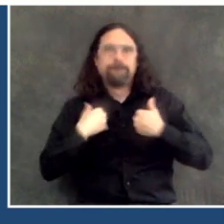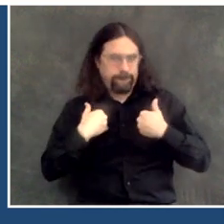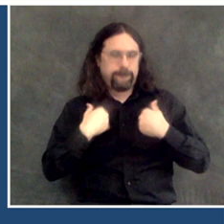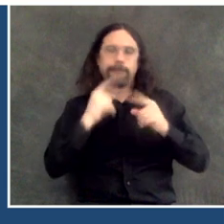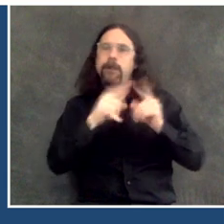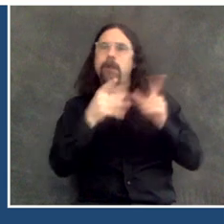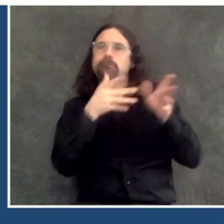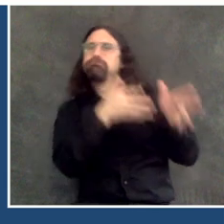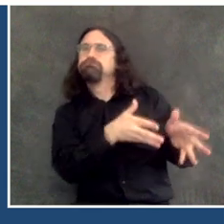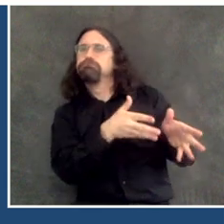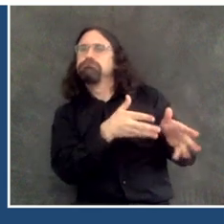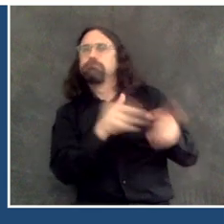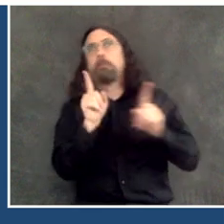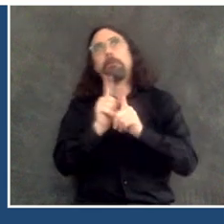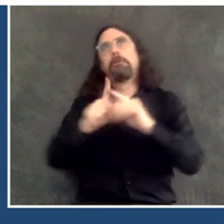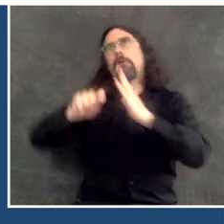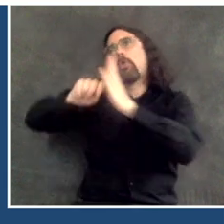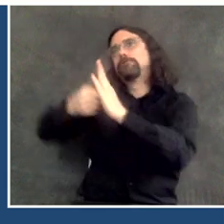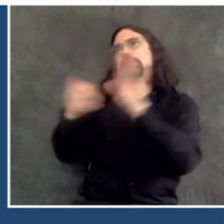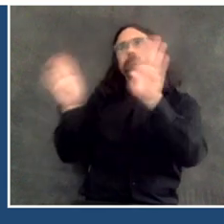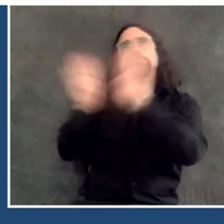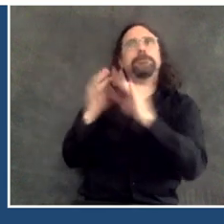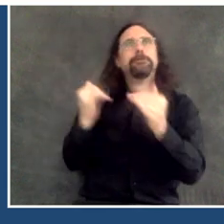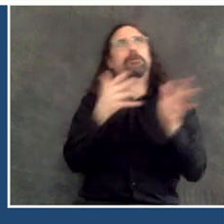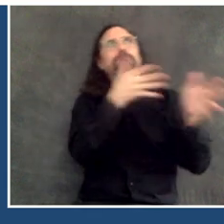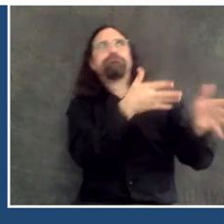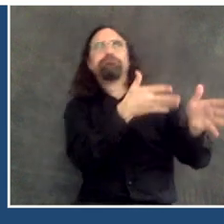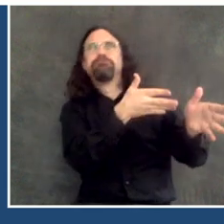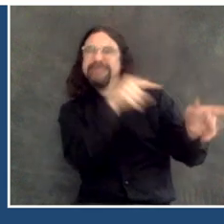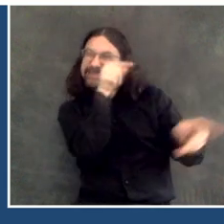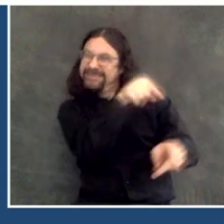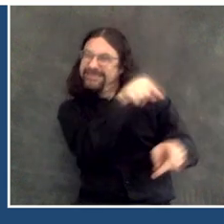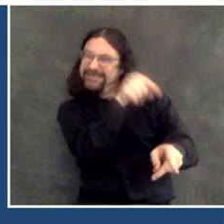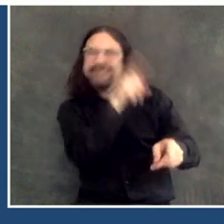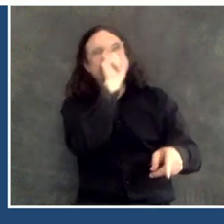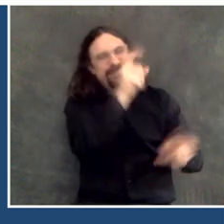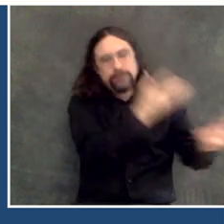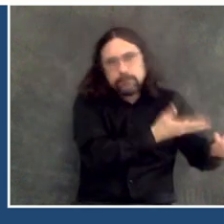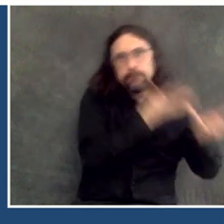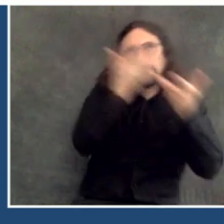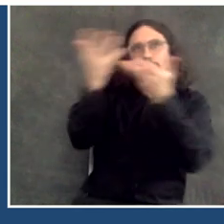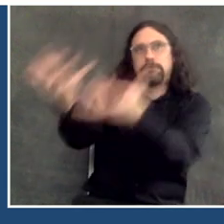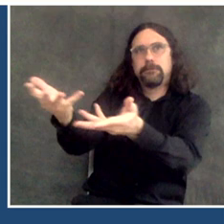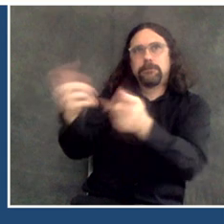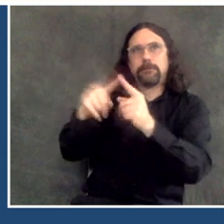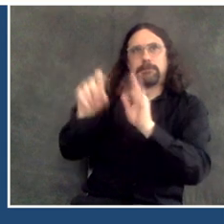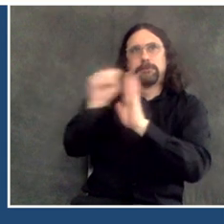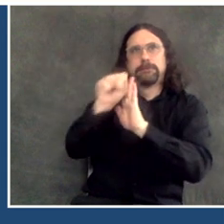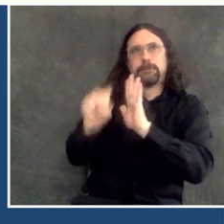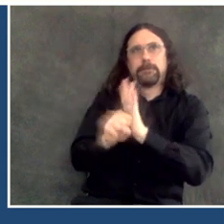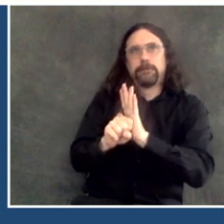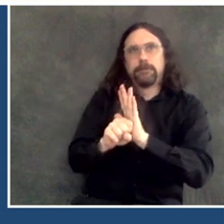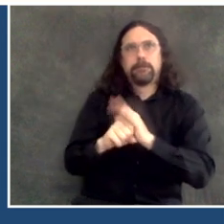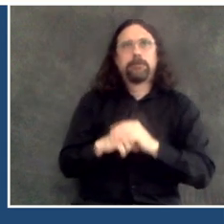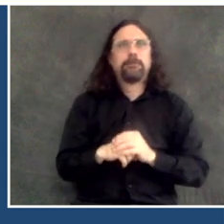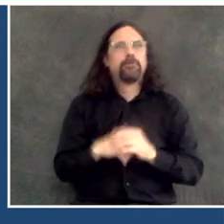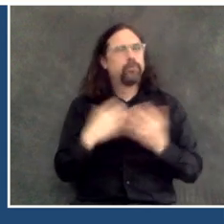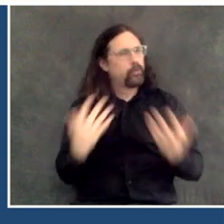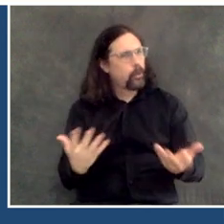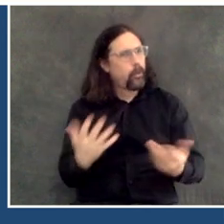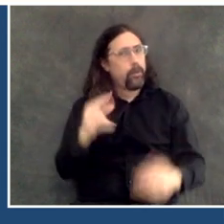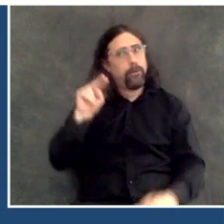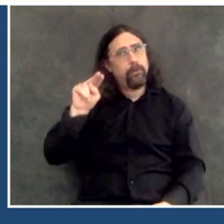commend both states for taking action, and we will act in tandem with this effort. I am authorizing